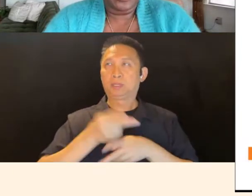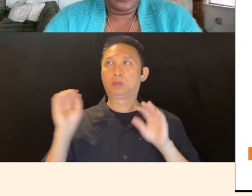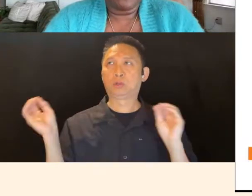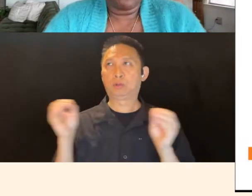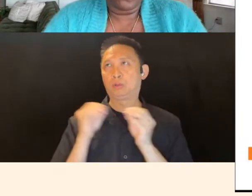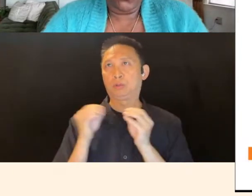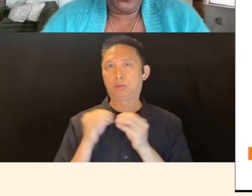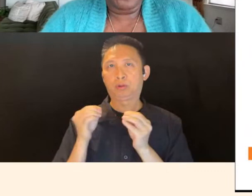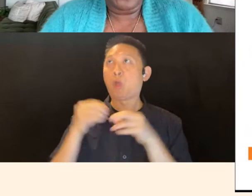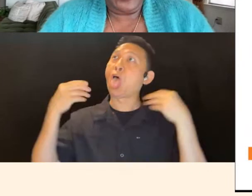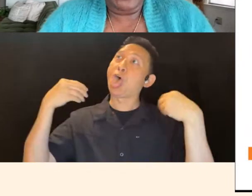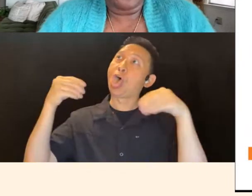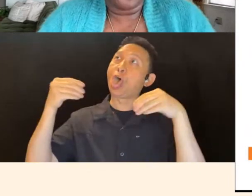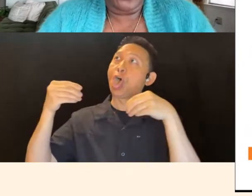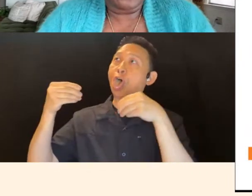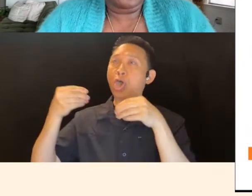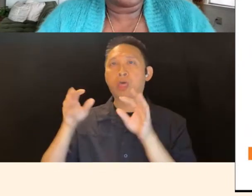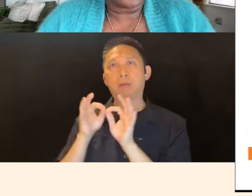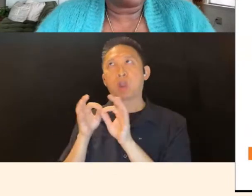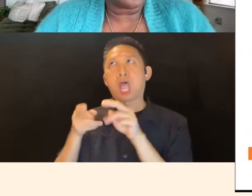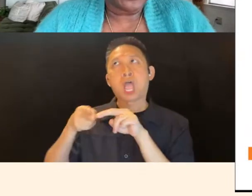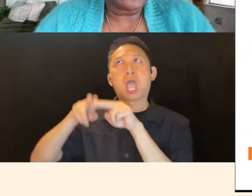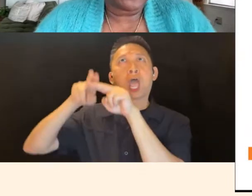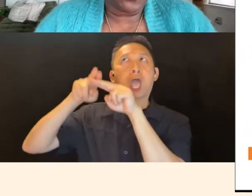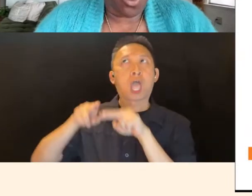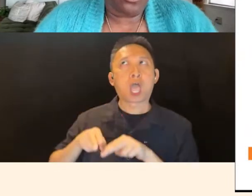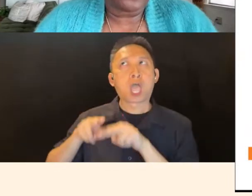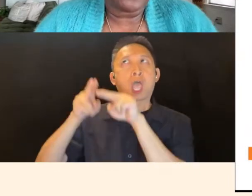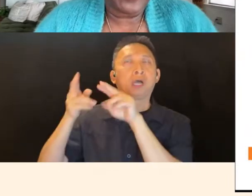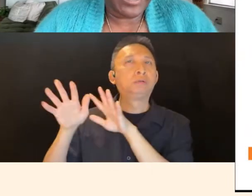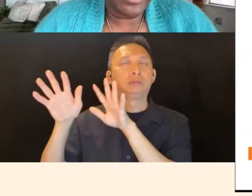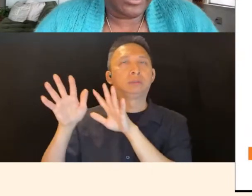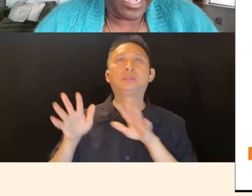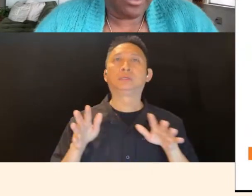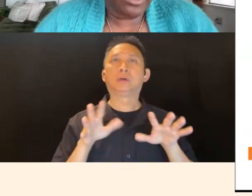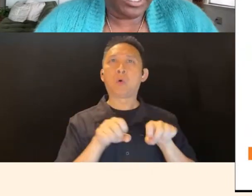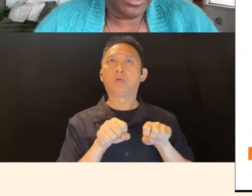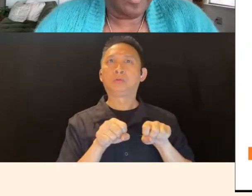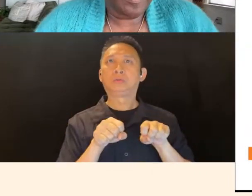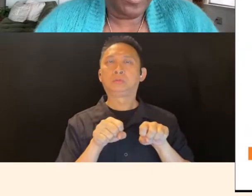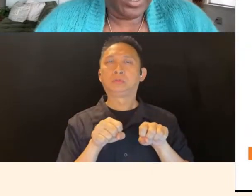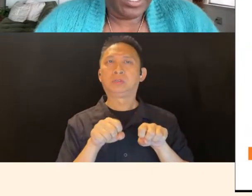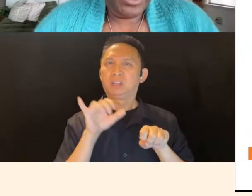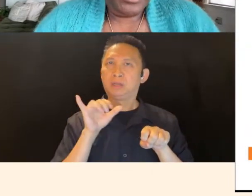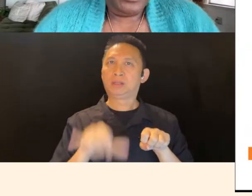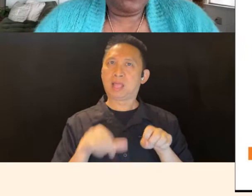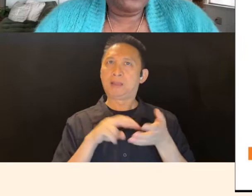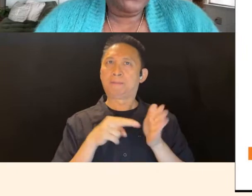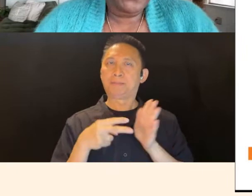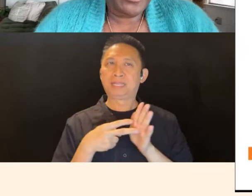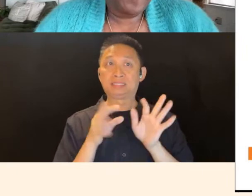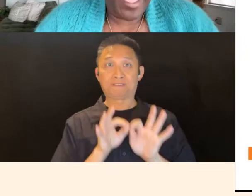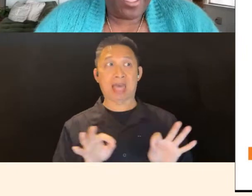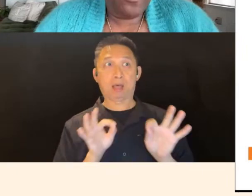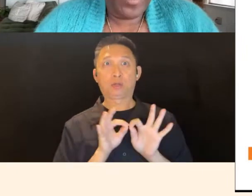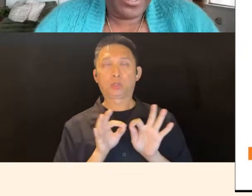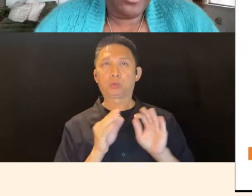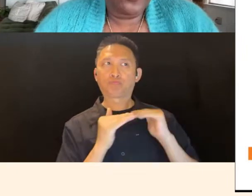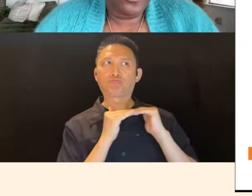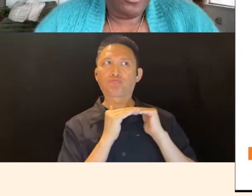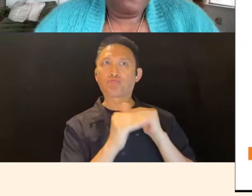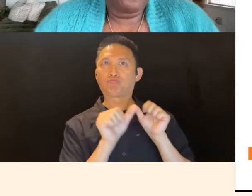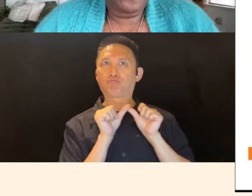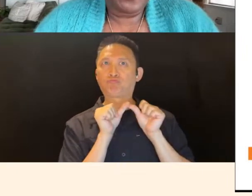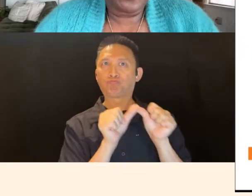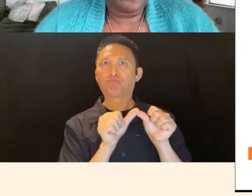does more than just stabilize the cost of land and housing. It also creates